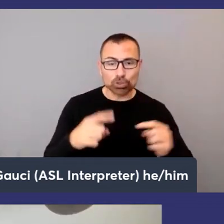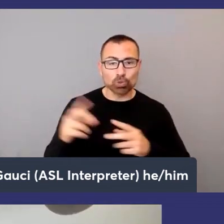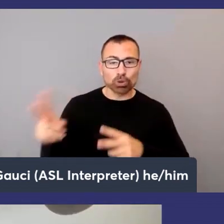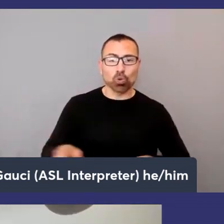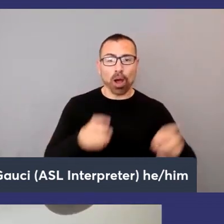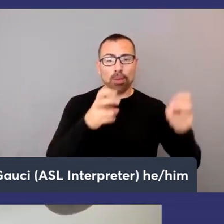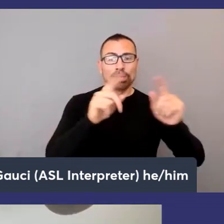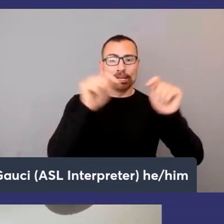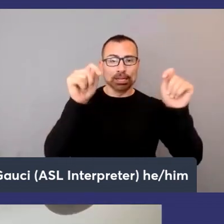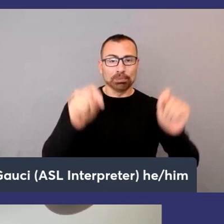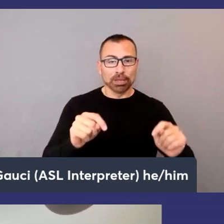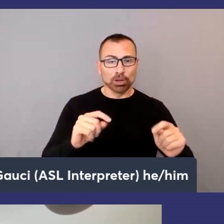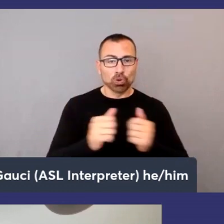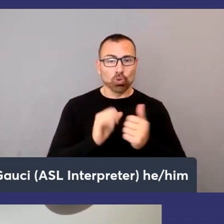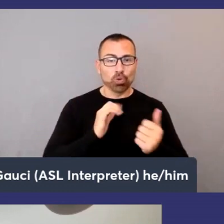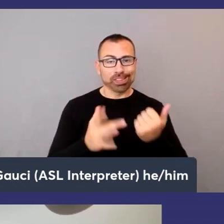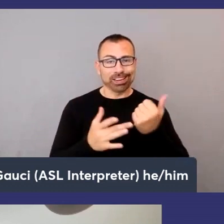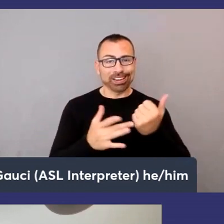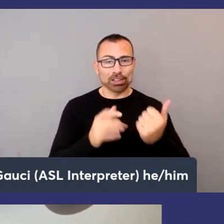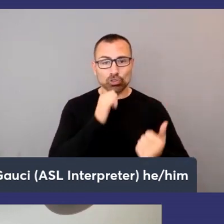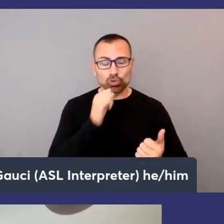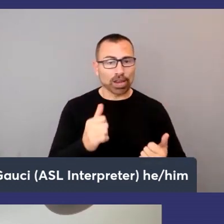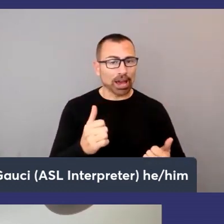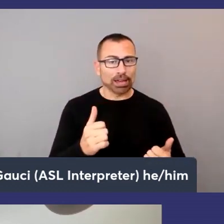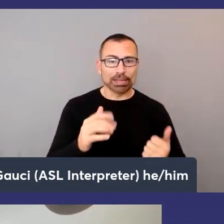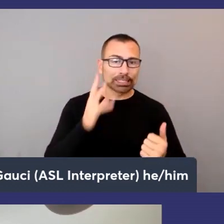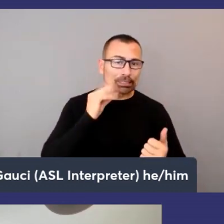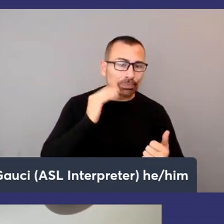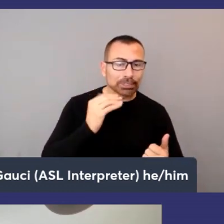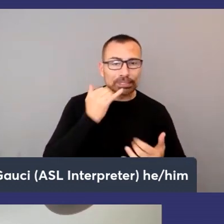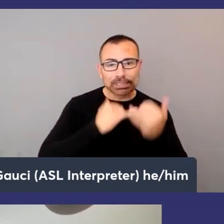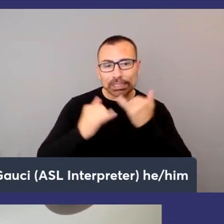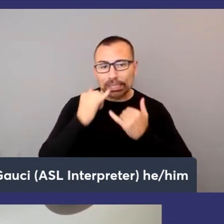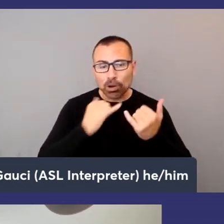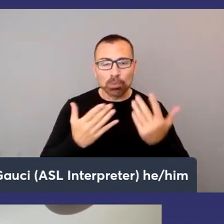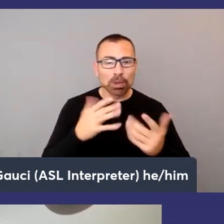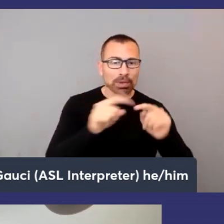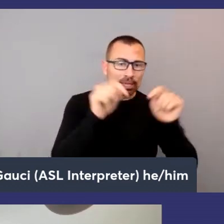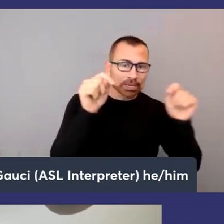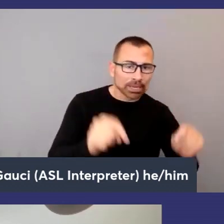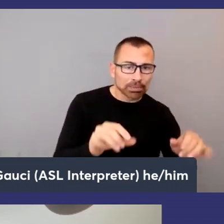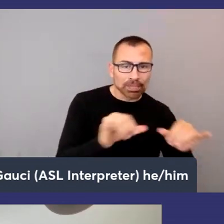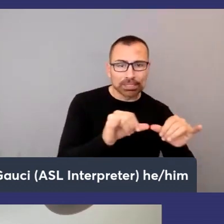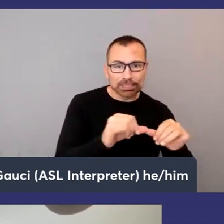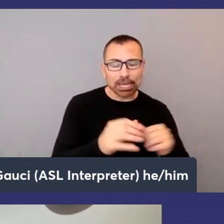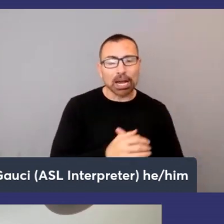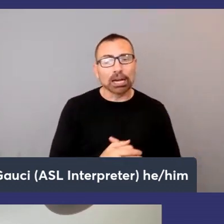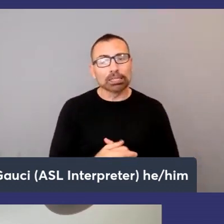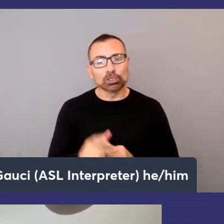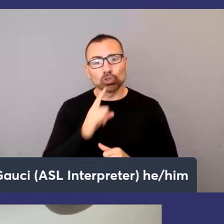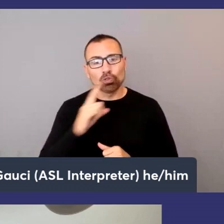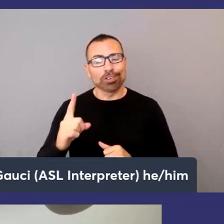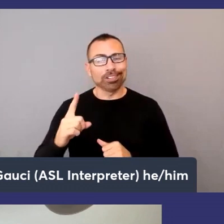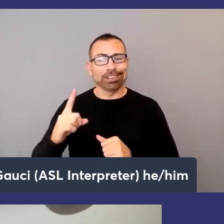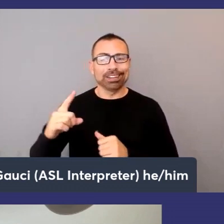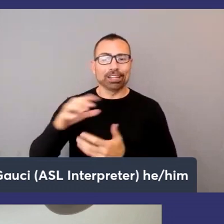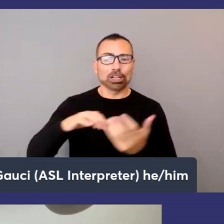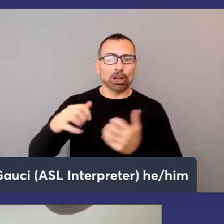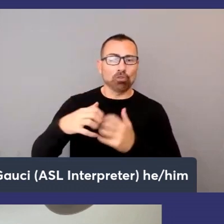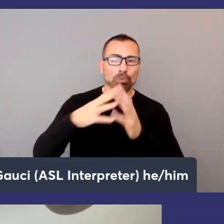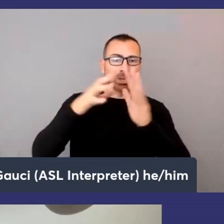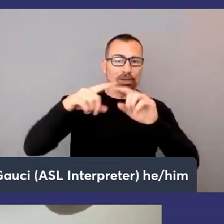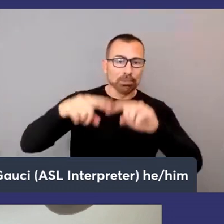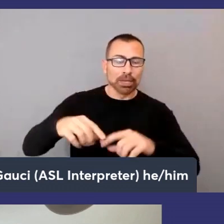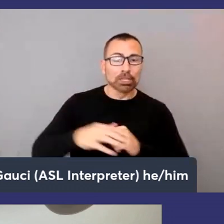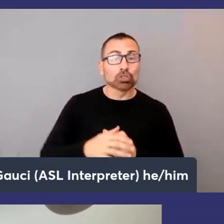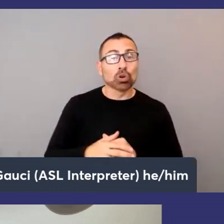our technology, you do not face so many errors, like whether it could be your template size, very CloudFormation based rules, right? So what the Linter tool does,